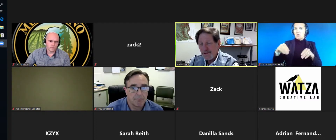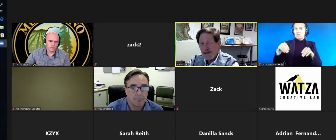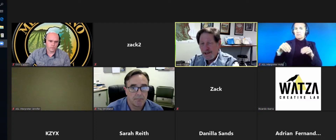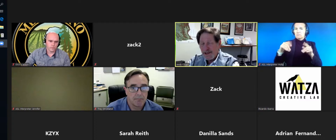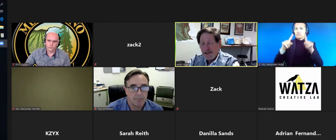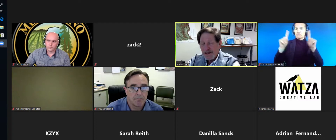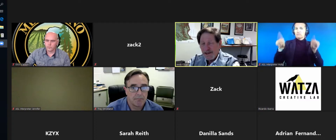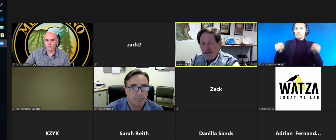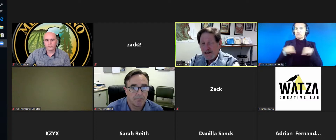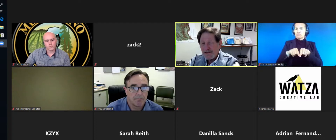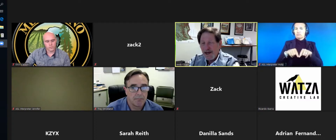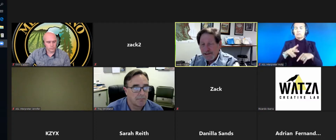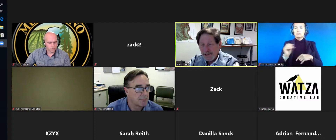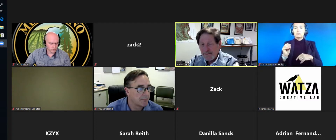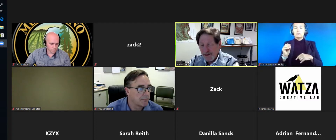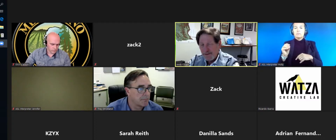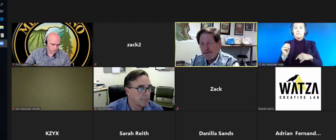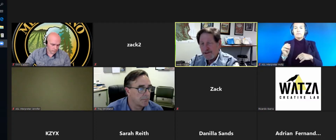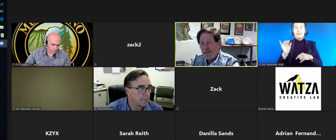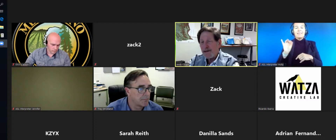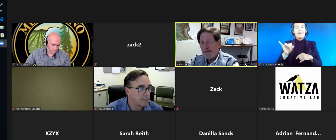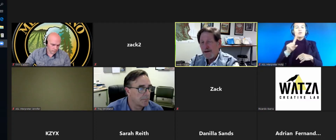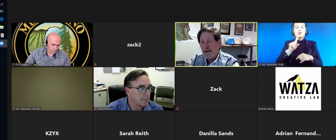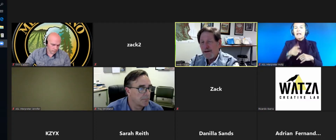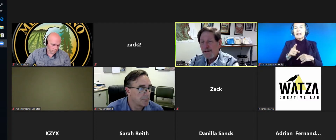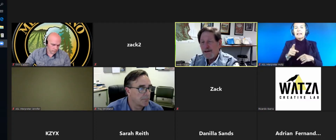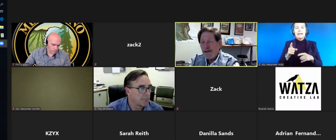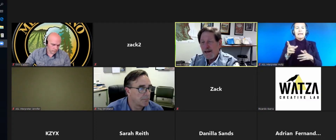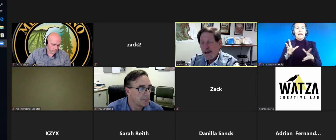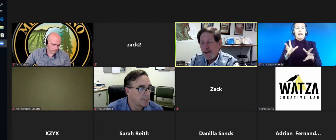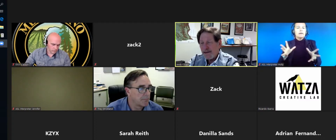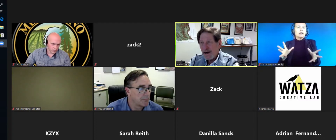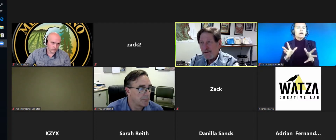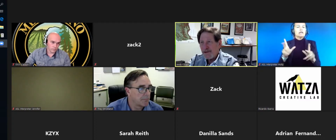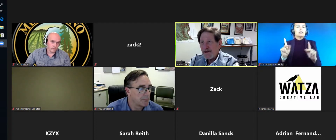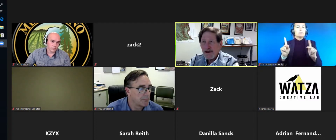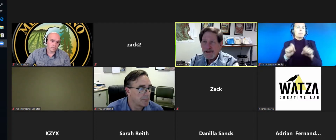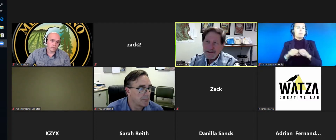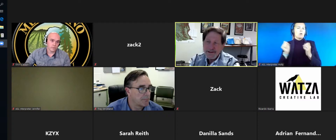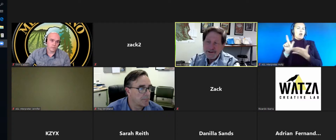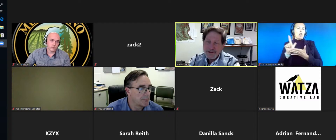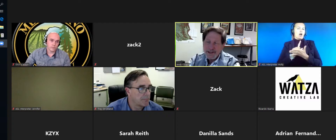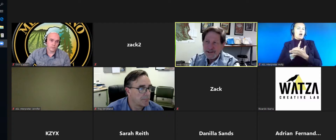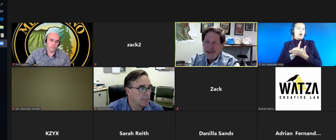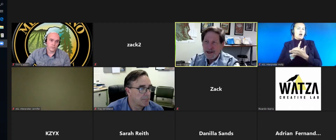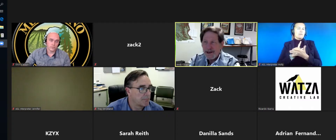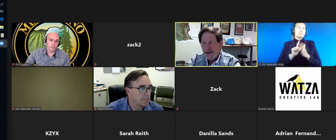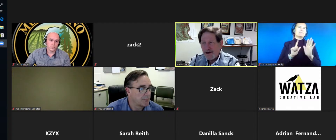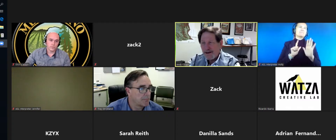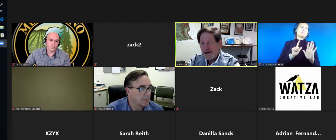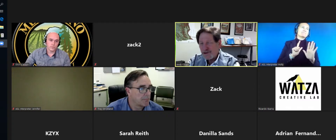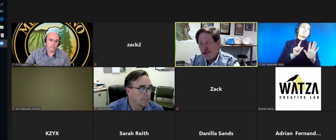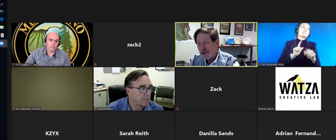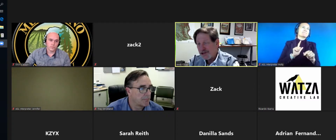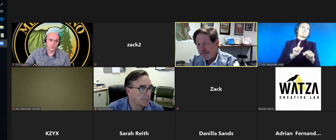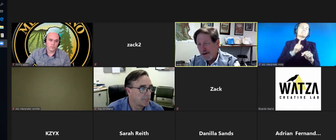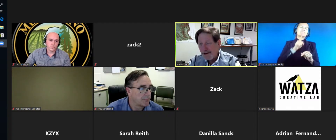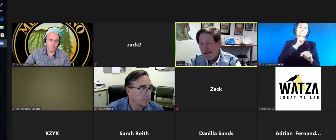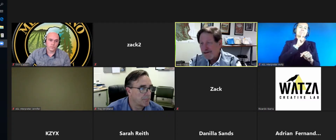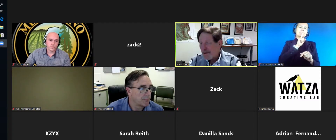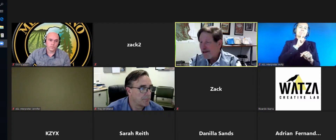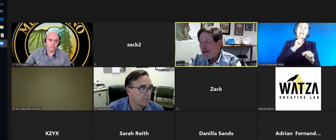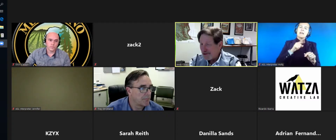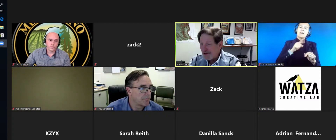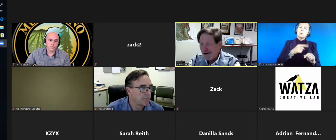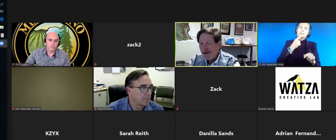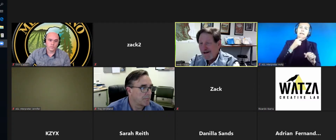is really enticing people to break the law. And I wouldn't call it so much a social experiment